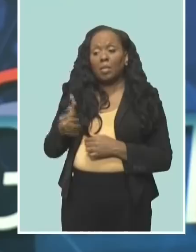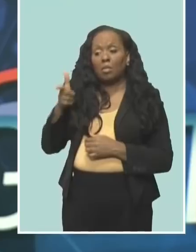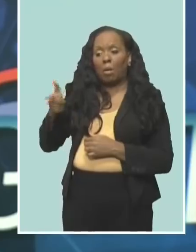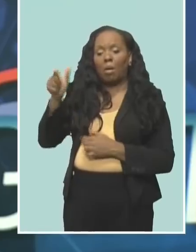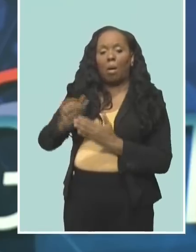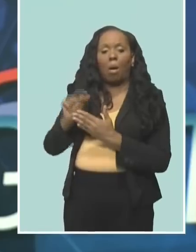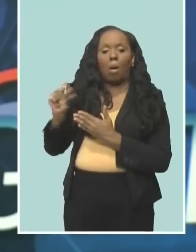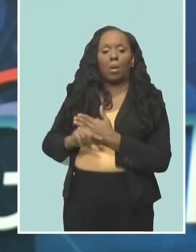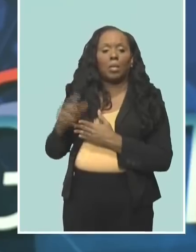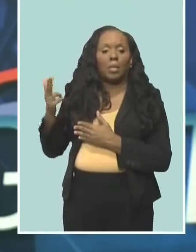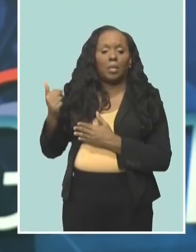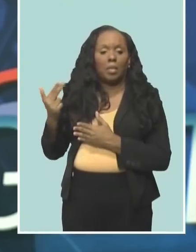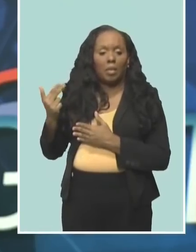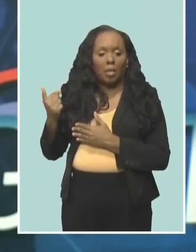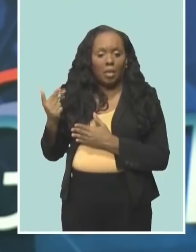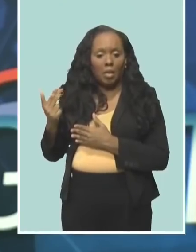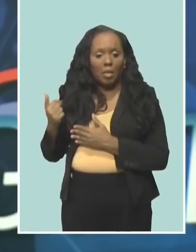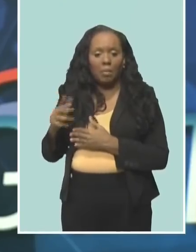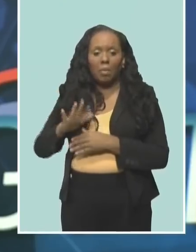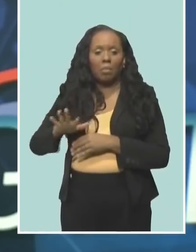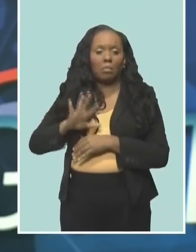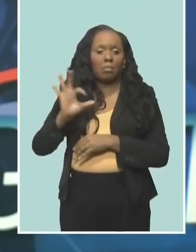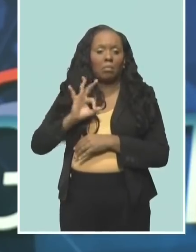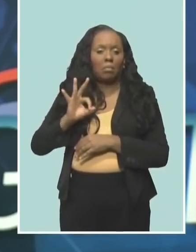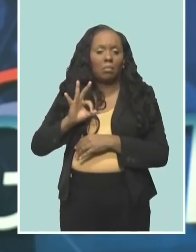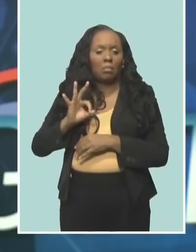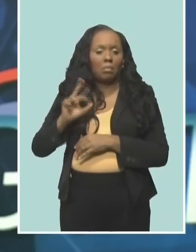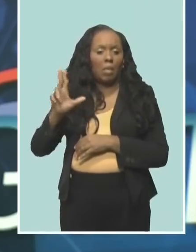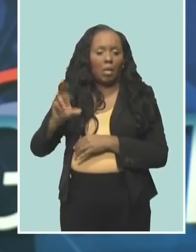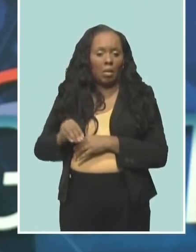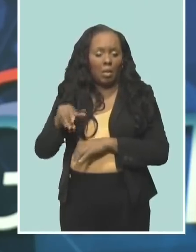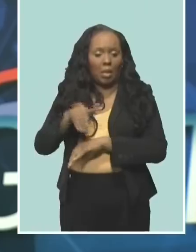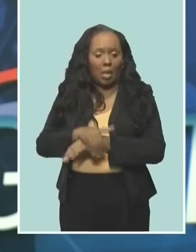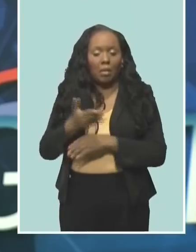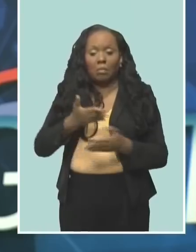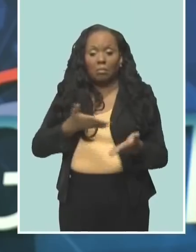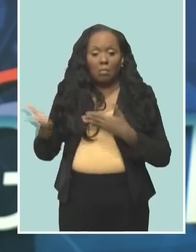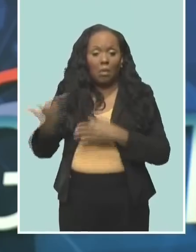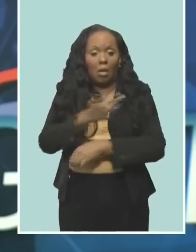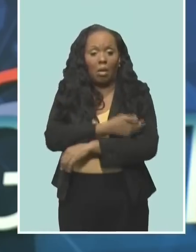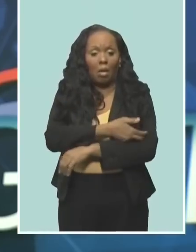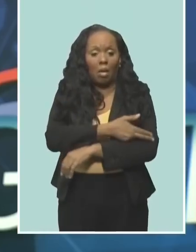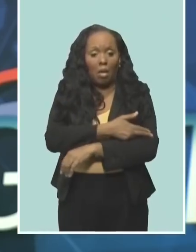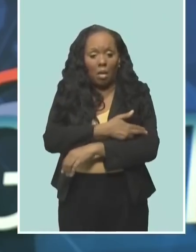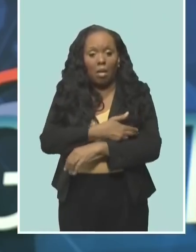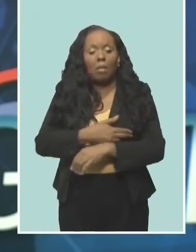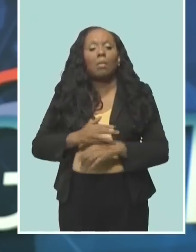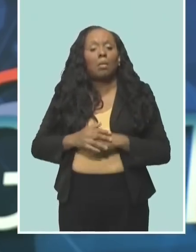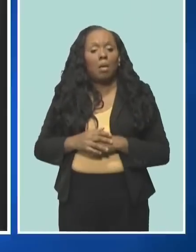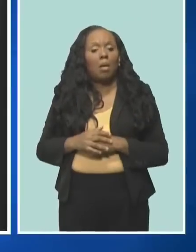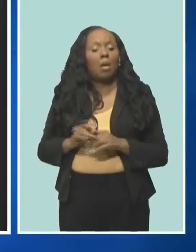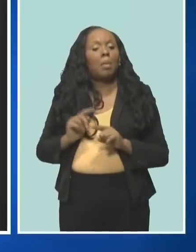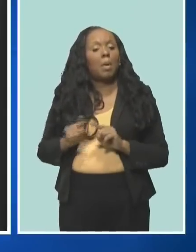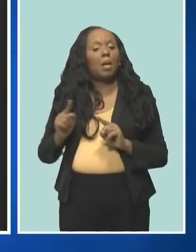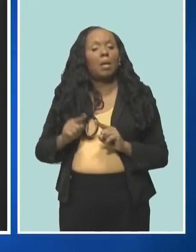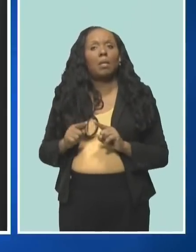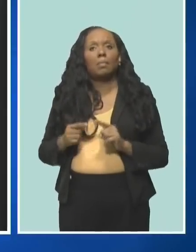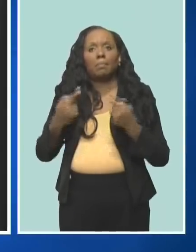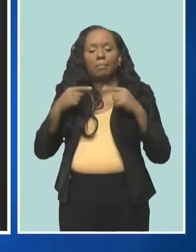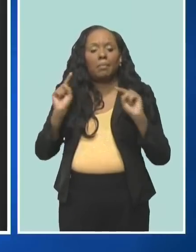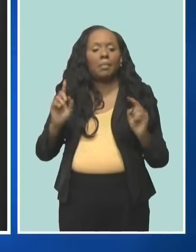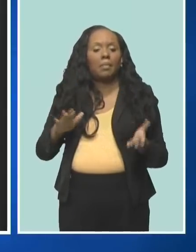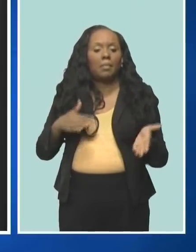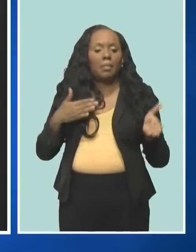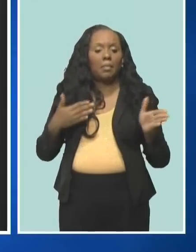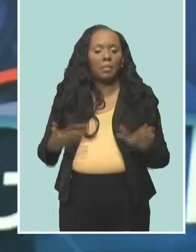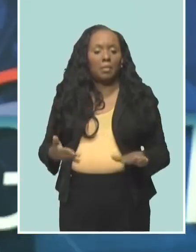between 9:15 and 9:30 in the night. He was taken to the hospital where he remained on life support before he succumbed to